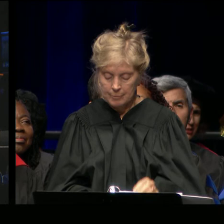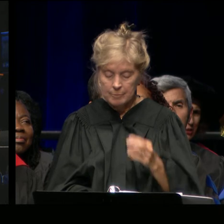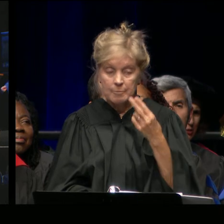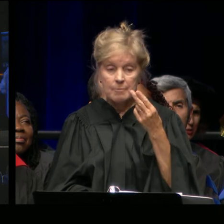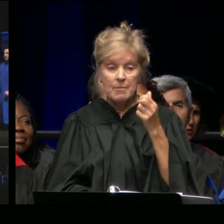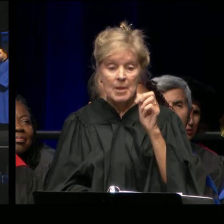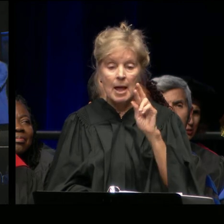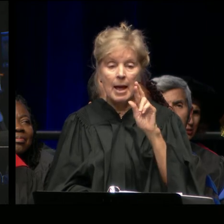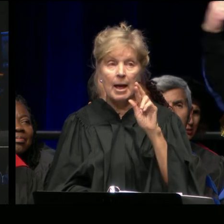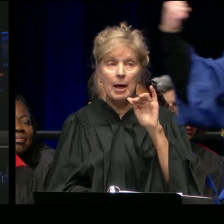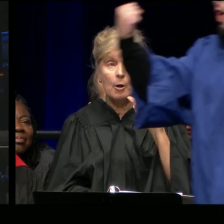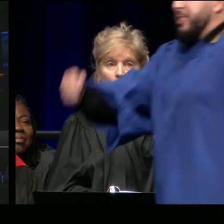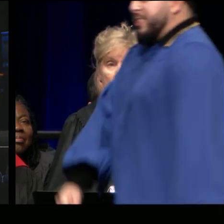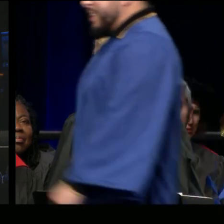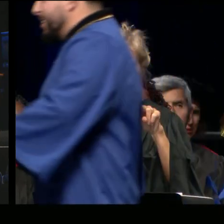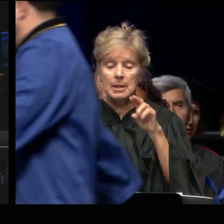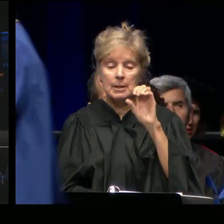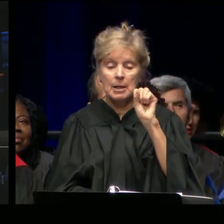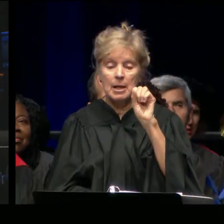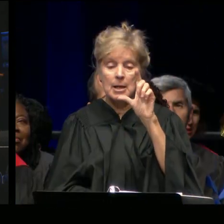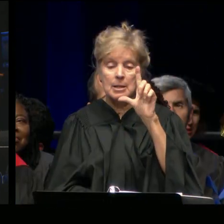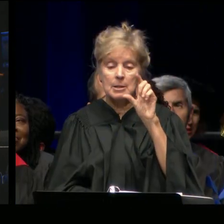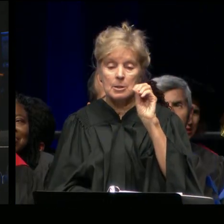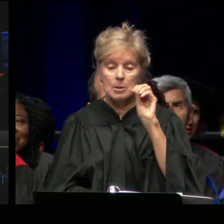Harrison Sloan.